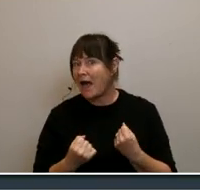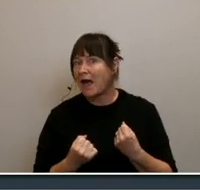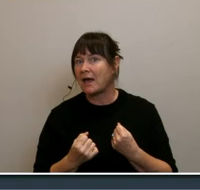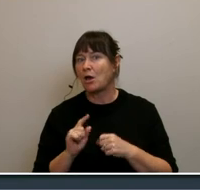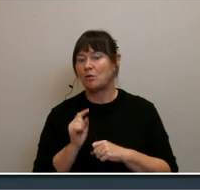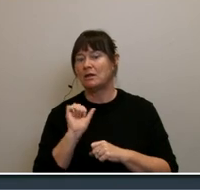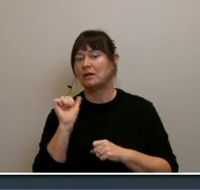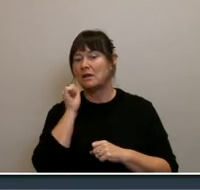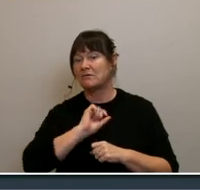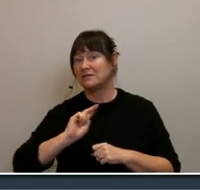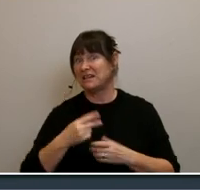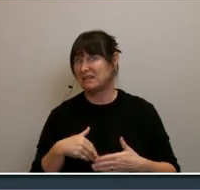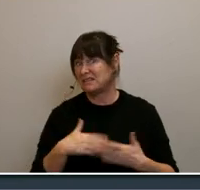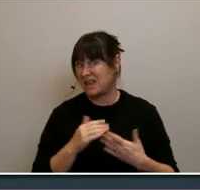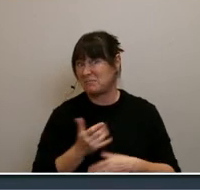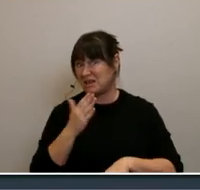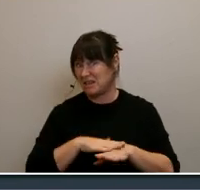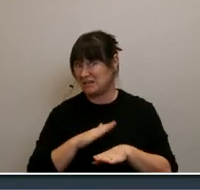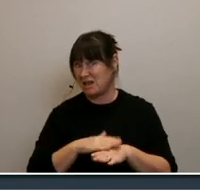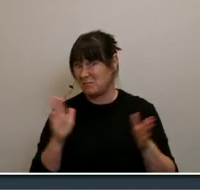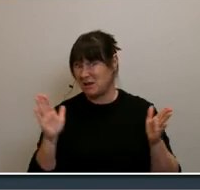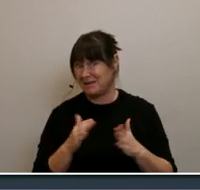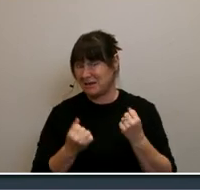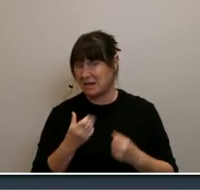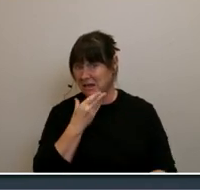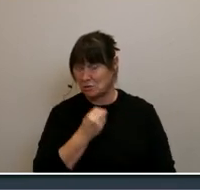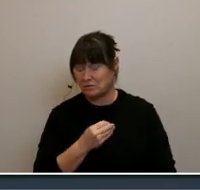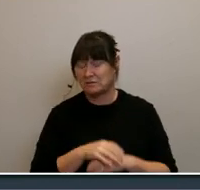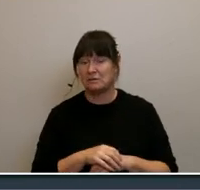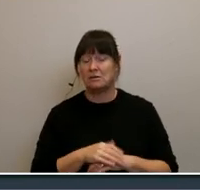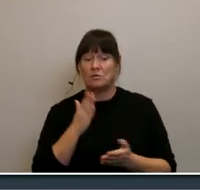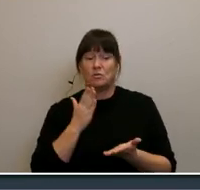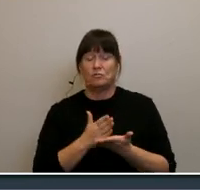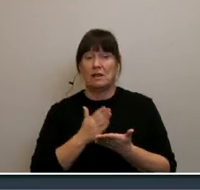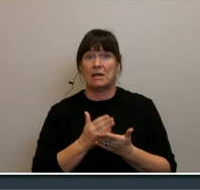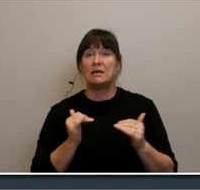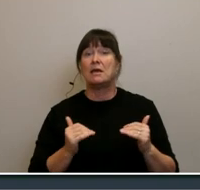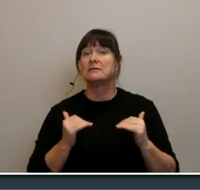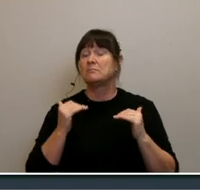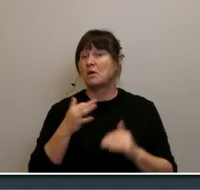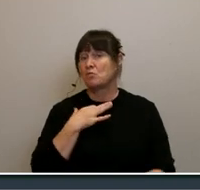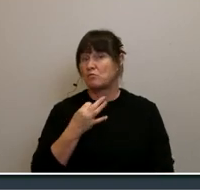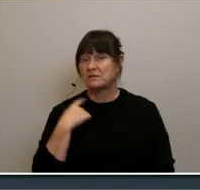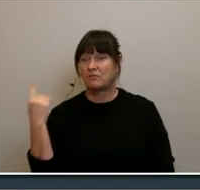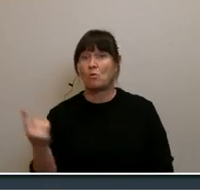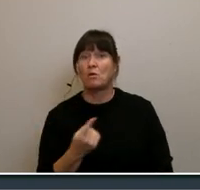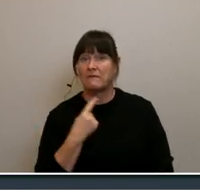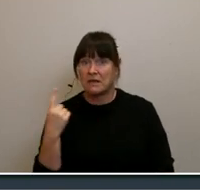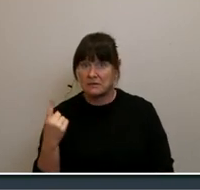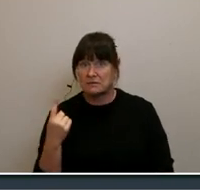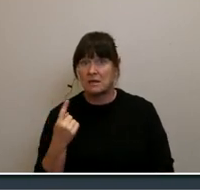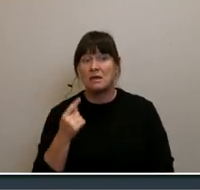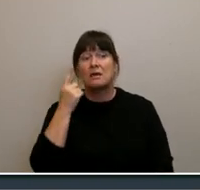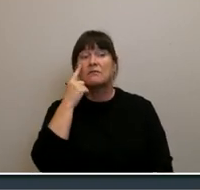Given the scale of risk threatening all of us and the measured increasing emissions that have been coming out of Hawke's Bay over the